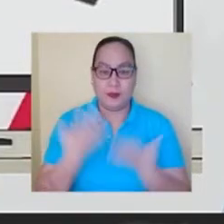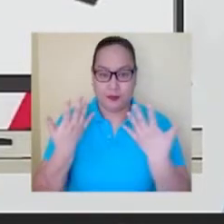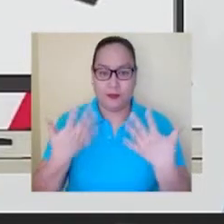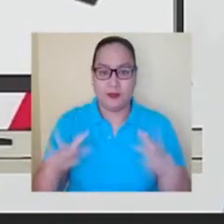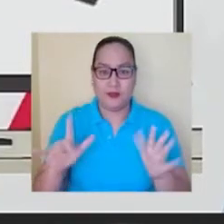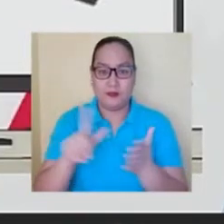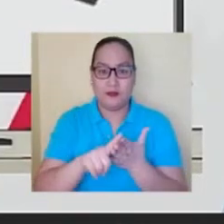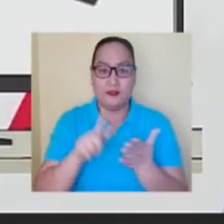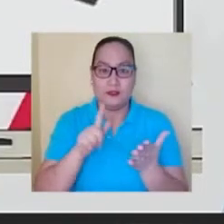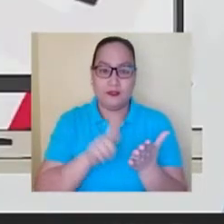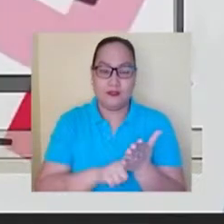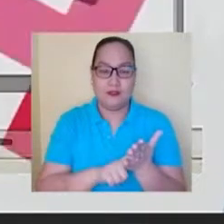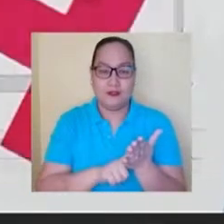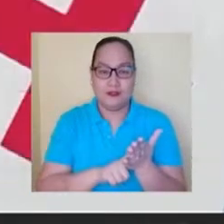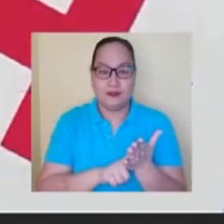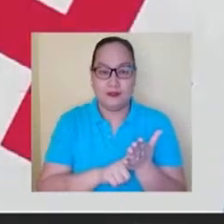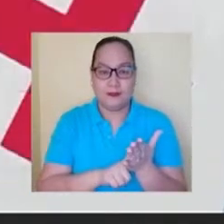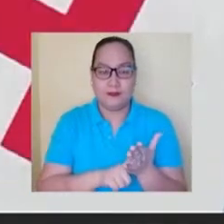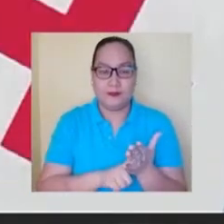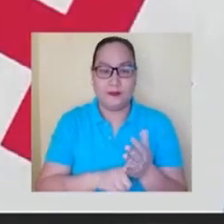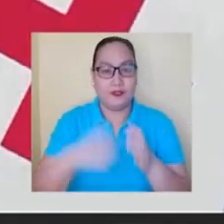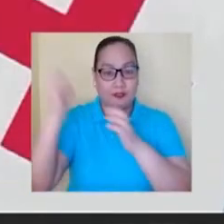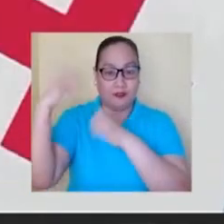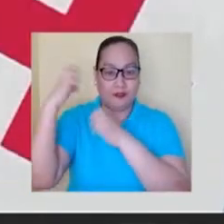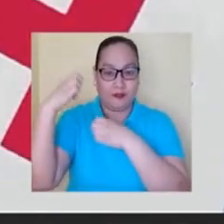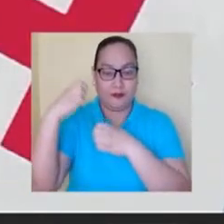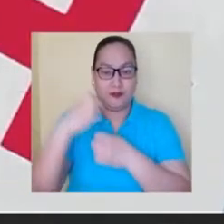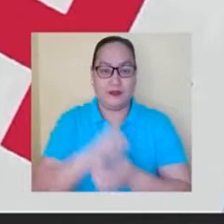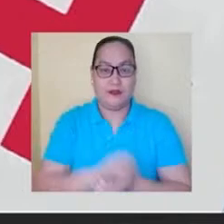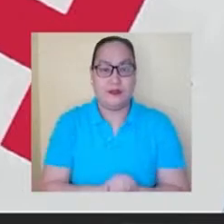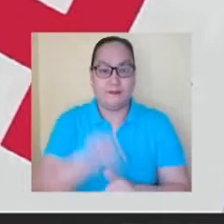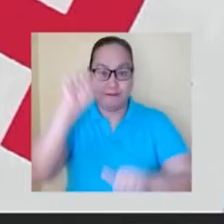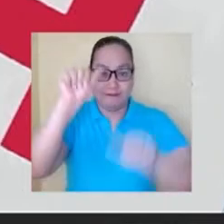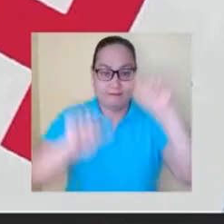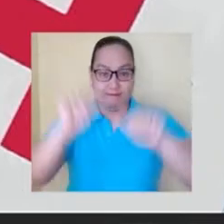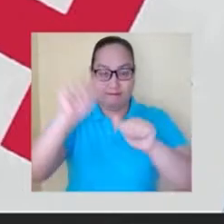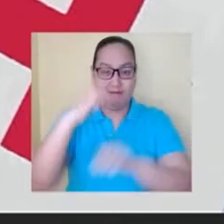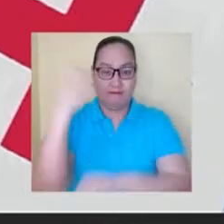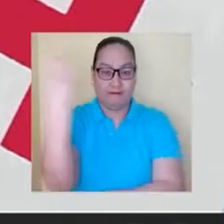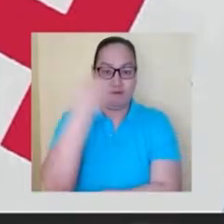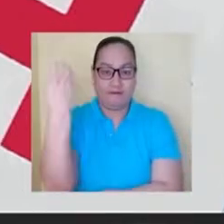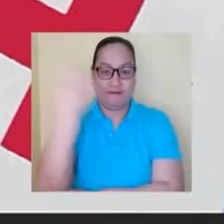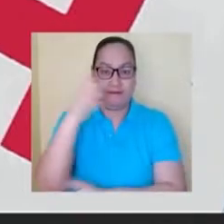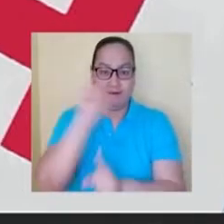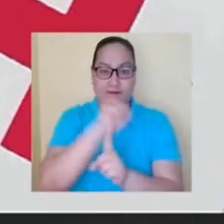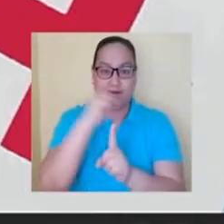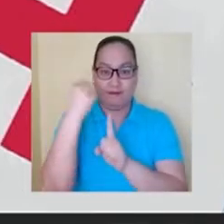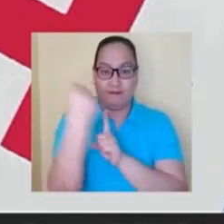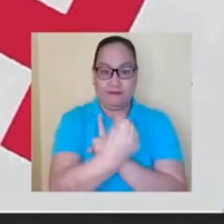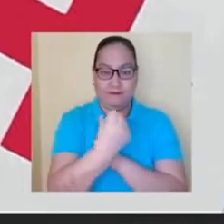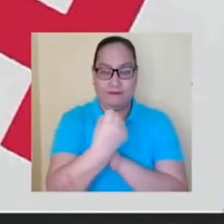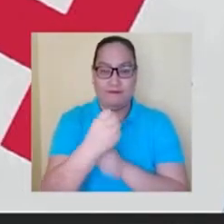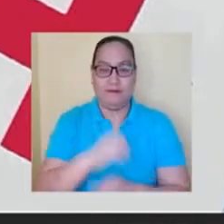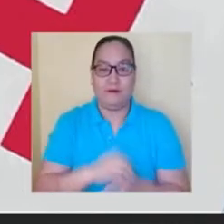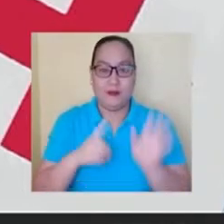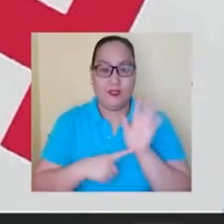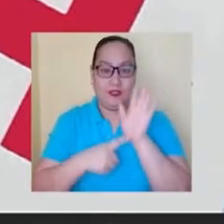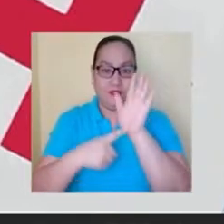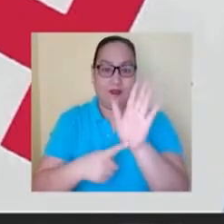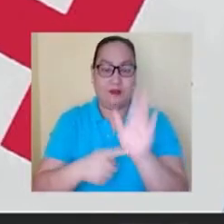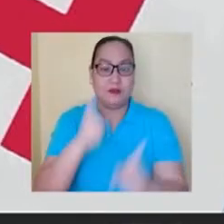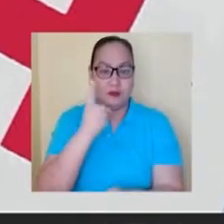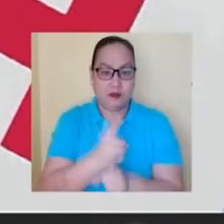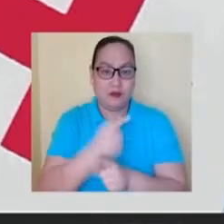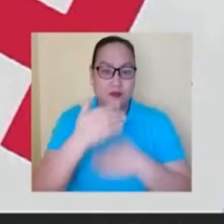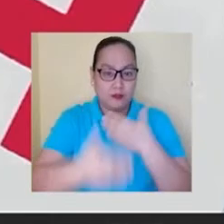At the end of this lesson, you are expected to assess emergency situations, demonstrate